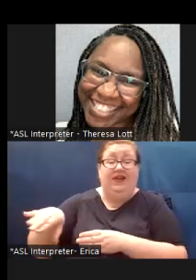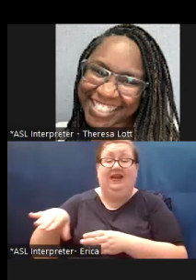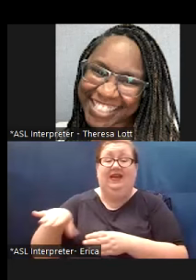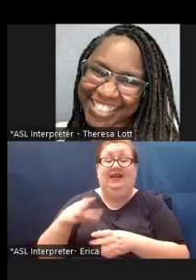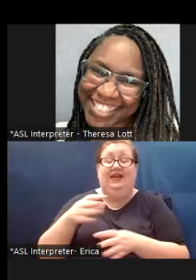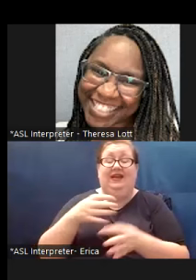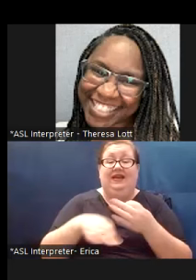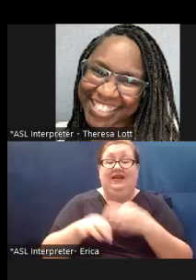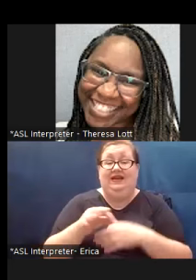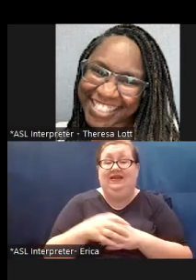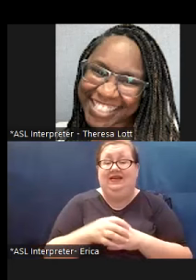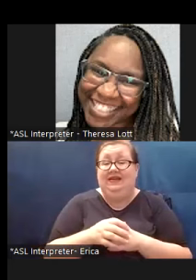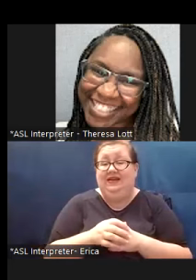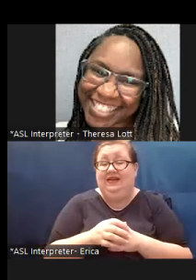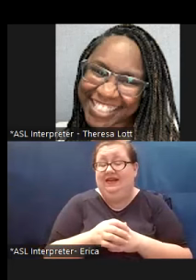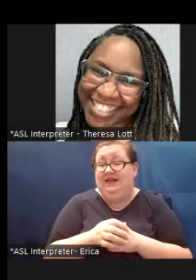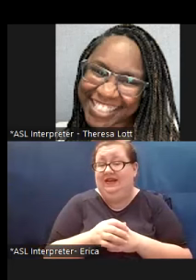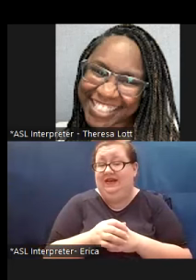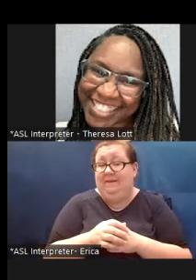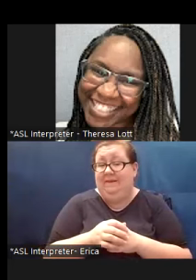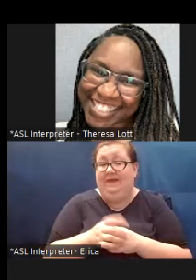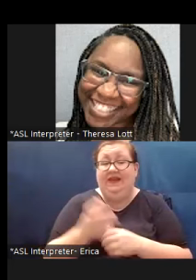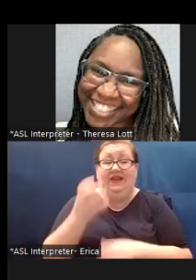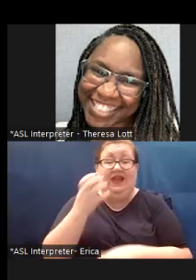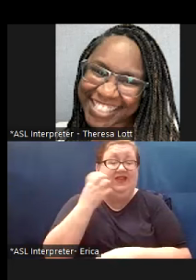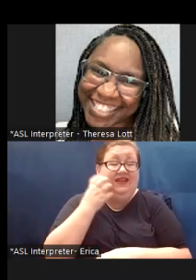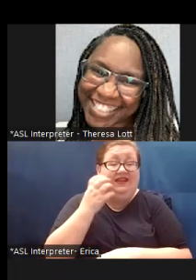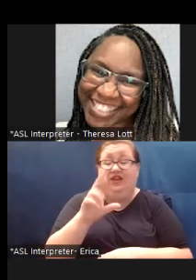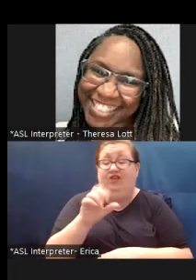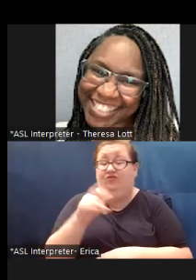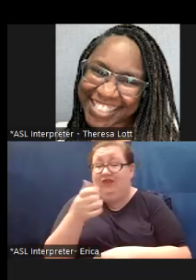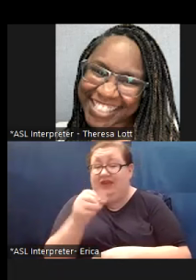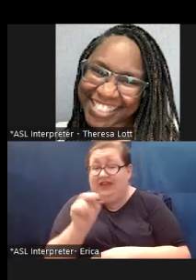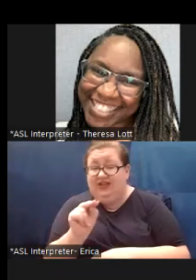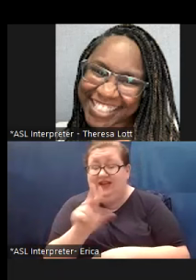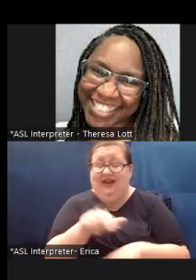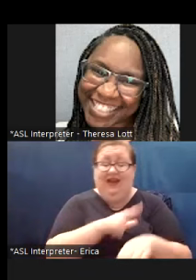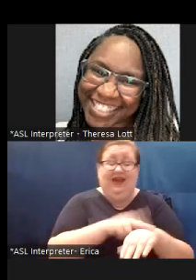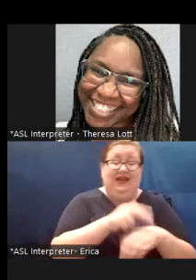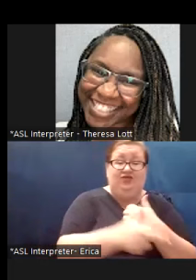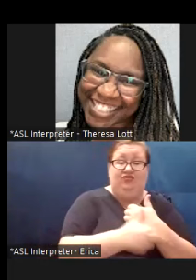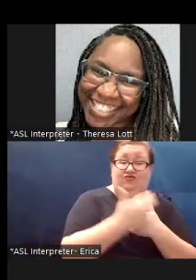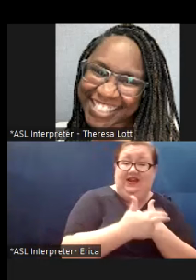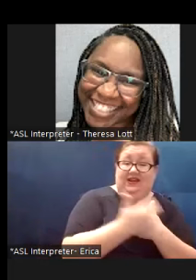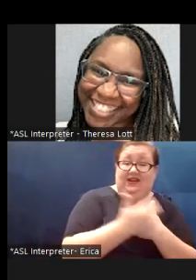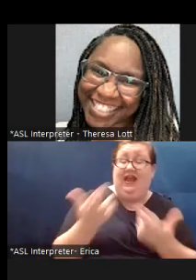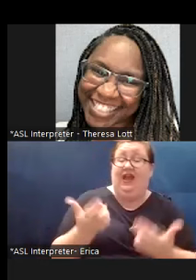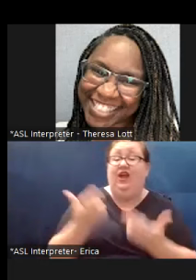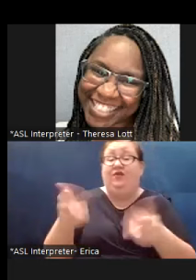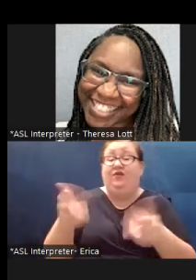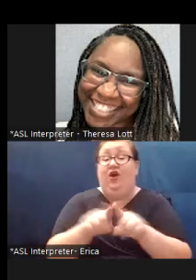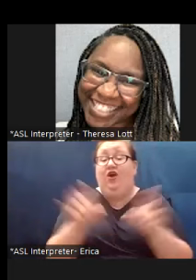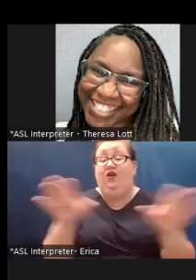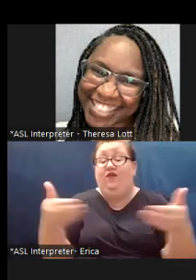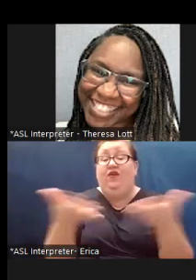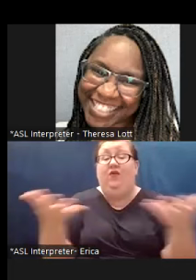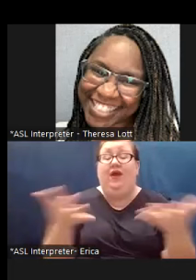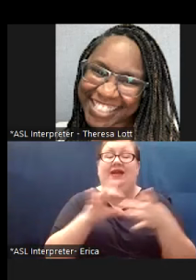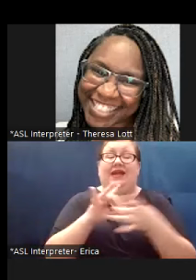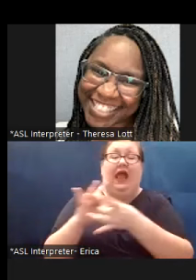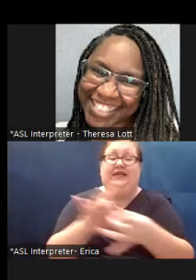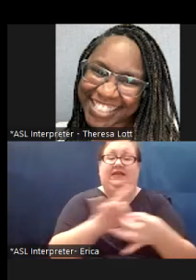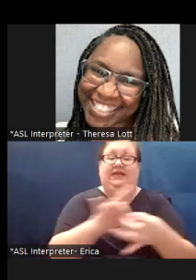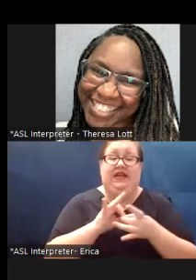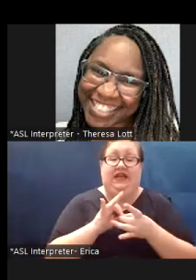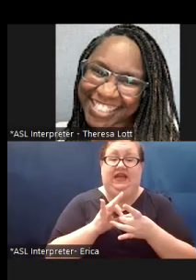retreat due to the density of the region and the nature of the risk. The recommendations also focus on connectivity. This